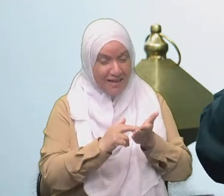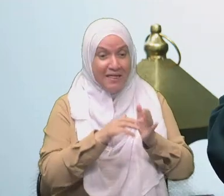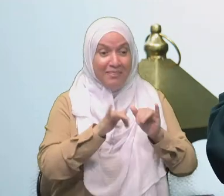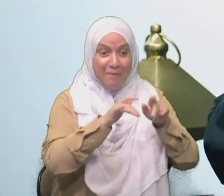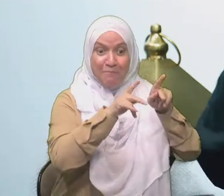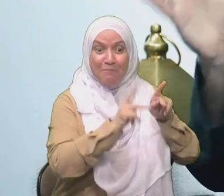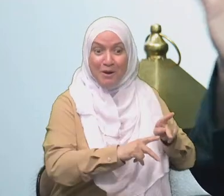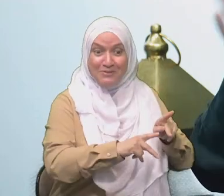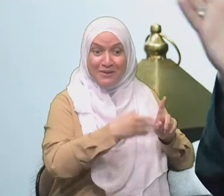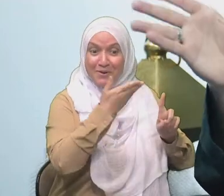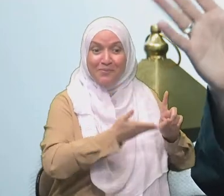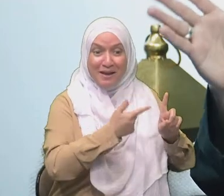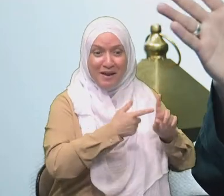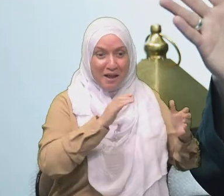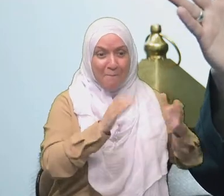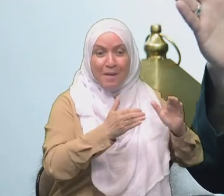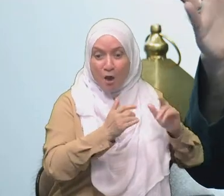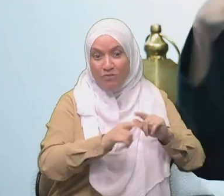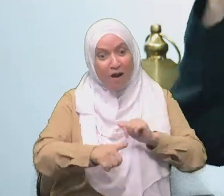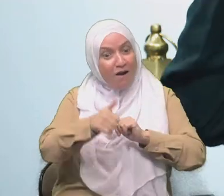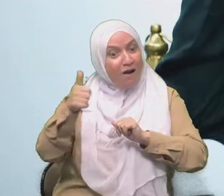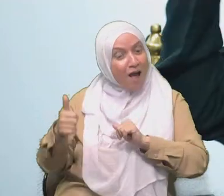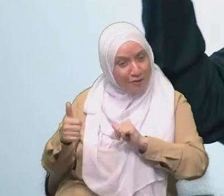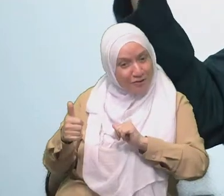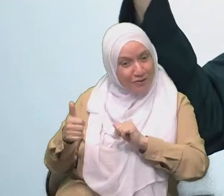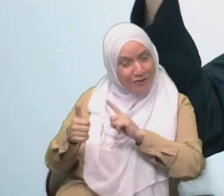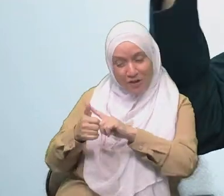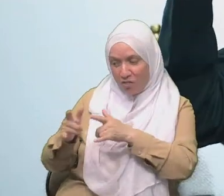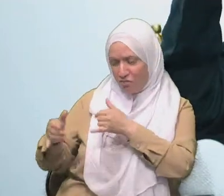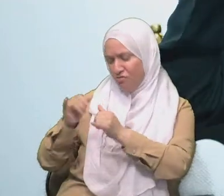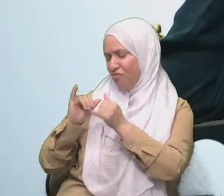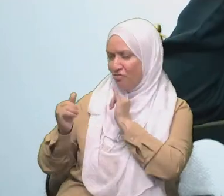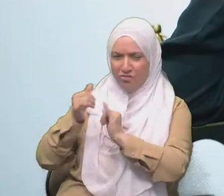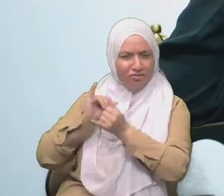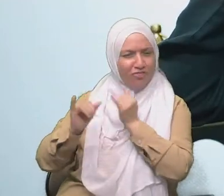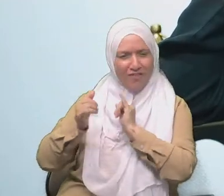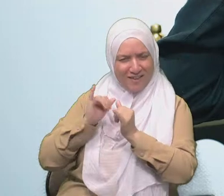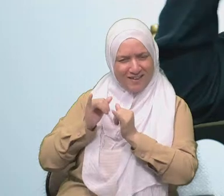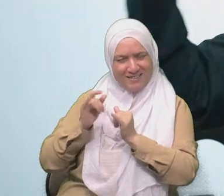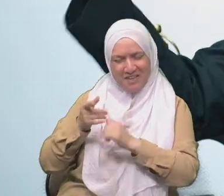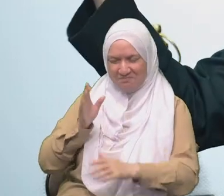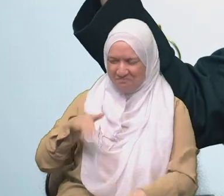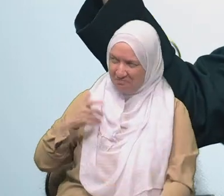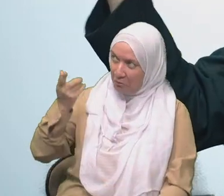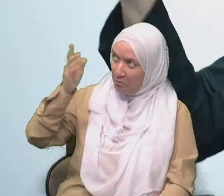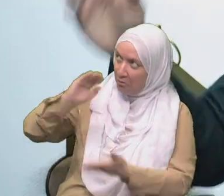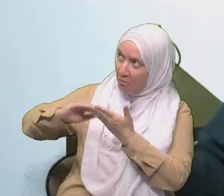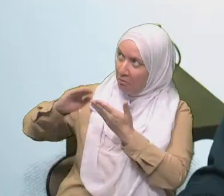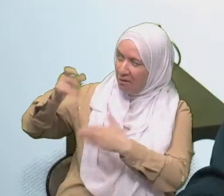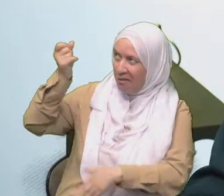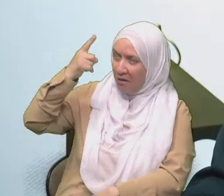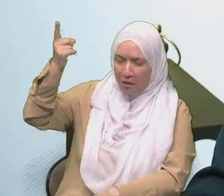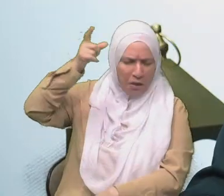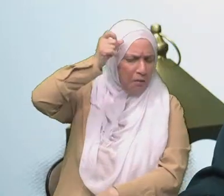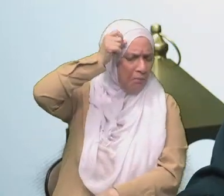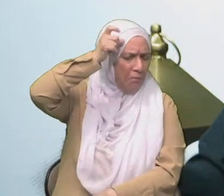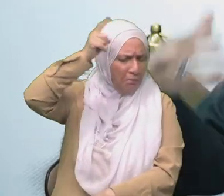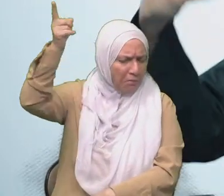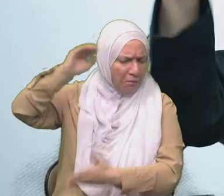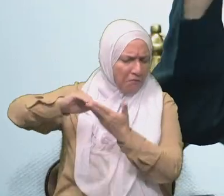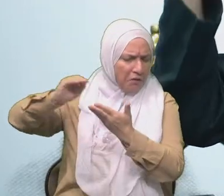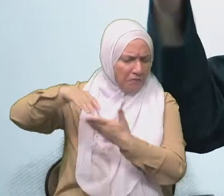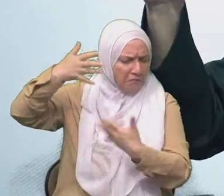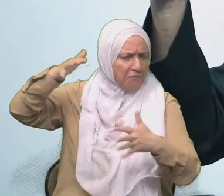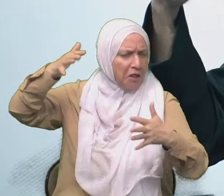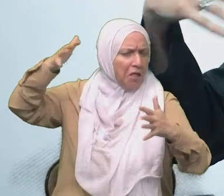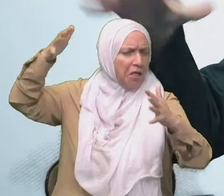because the sin is kufr in and of itself, but just to a point of like, how low is your opinion of Allah subhanahu wa ta'ala? Like,